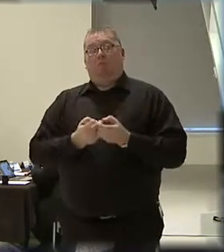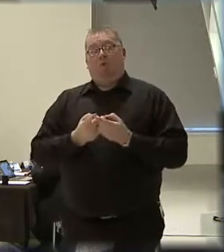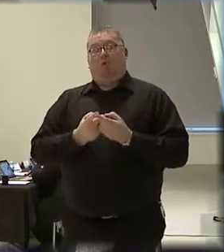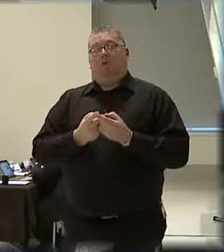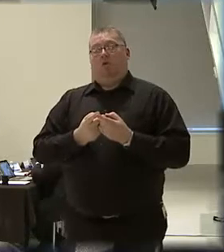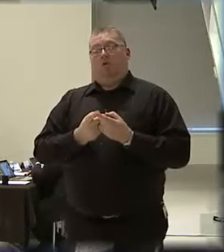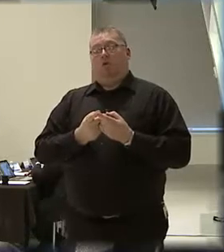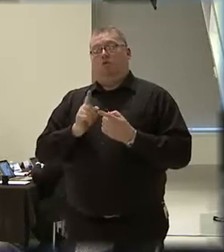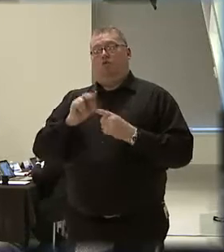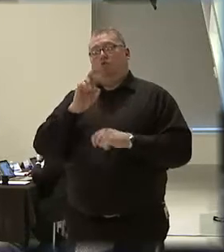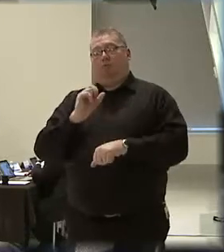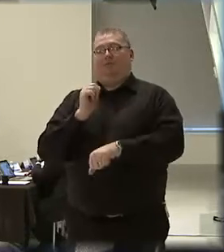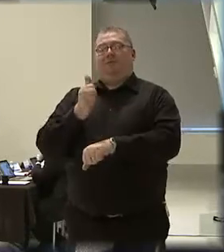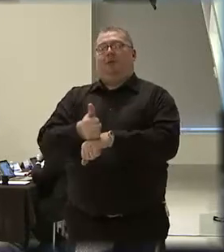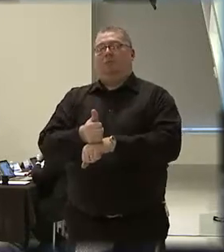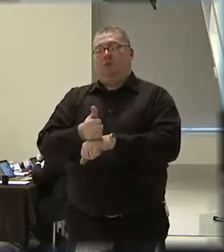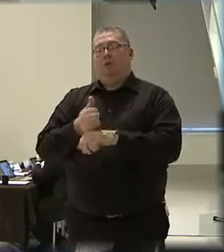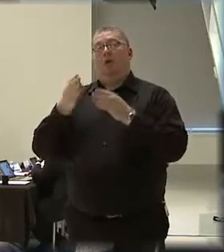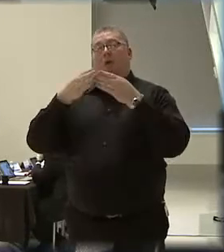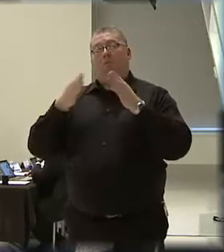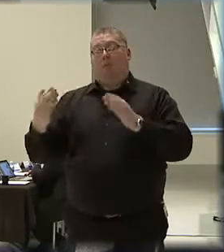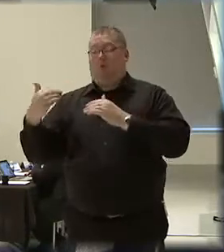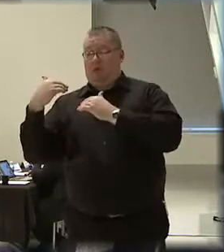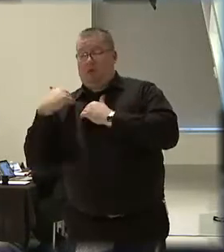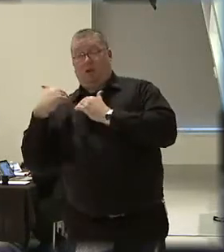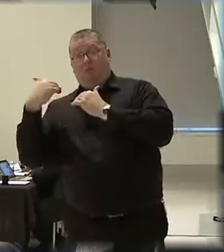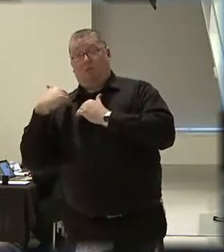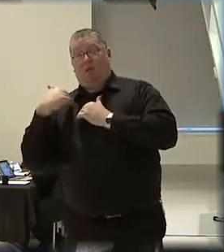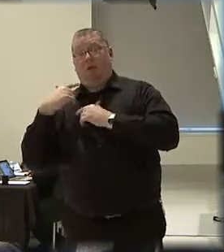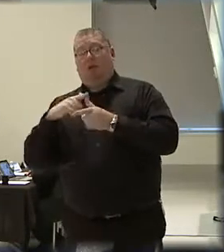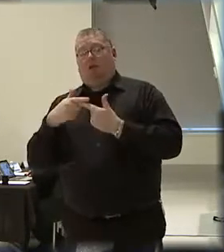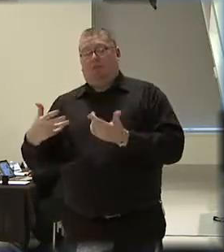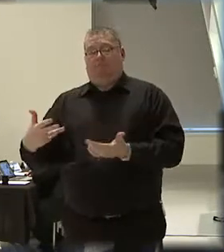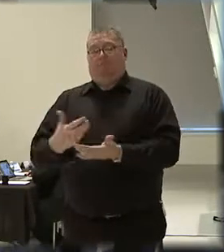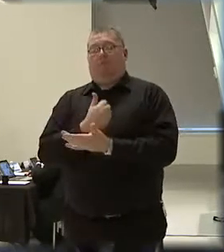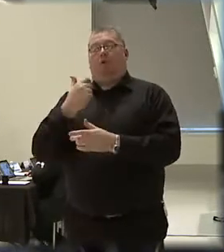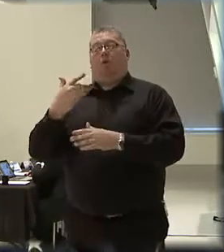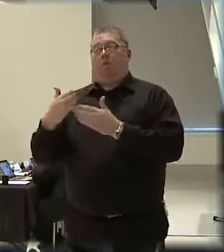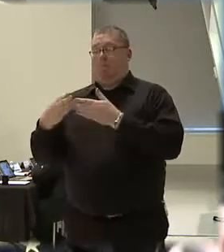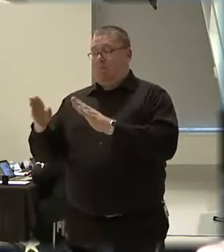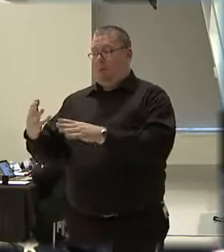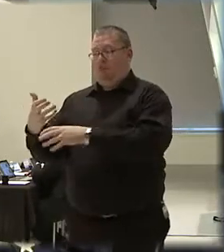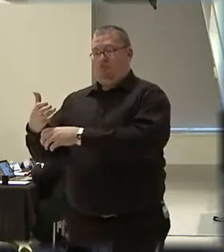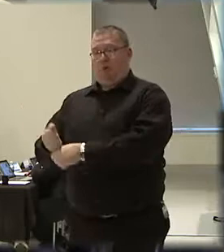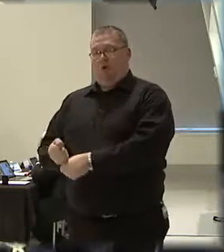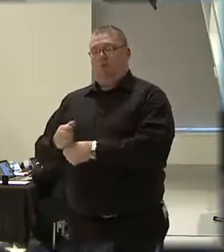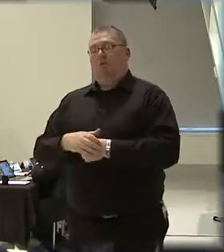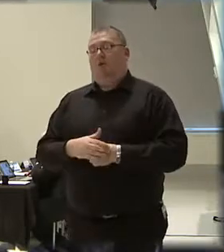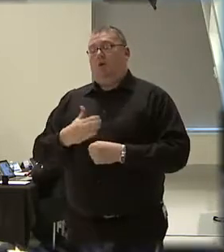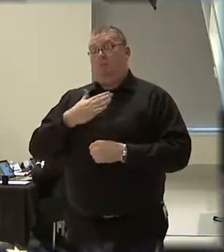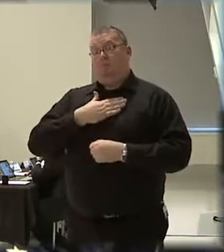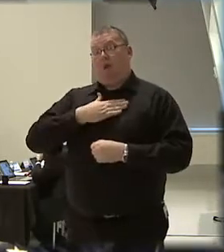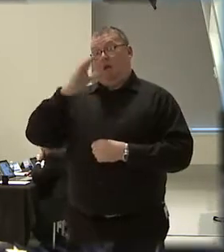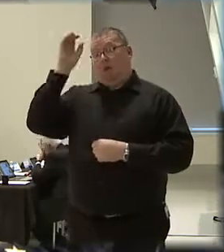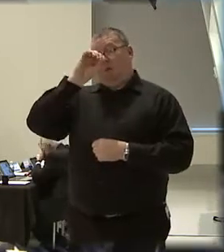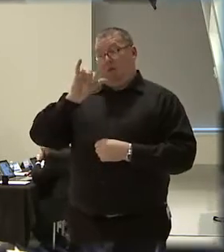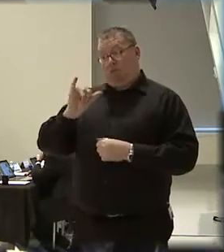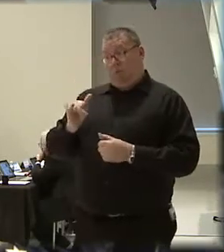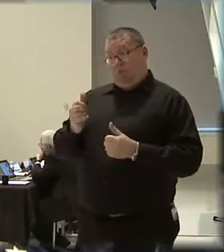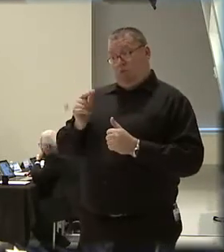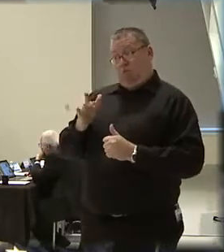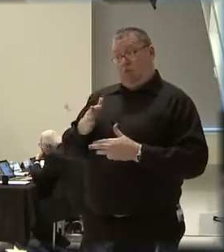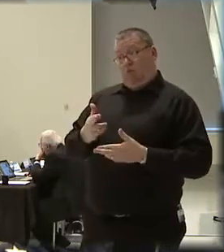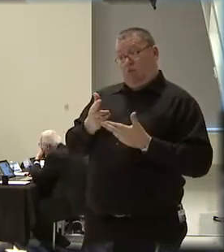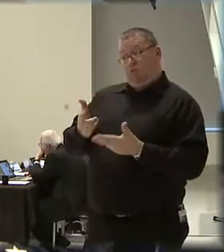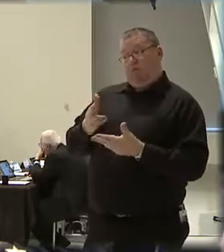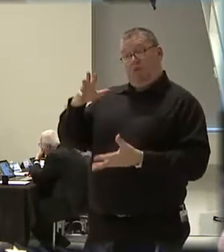order to reestablish public accountability and regain the public trust. In my opinion, those recommendations contained